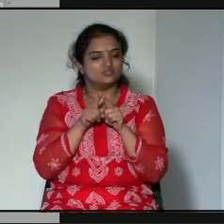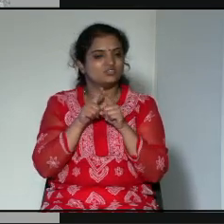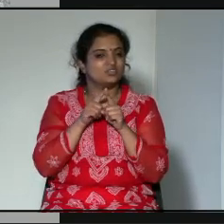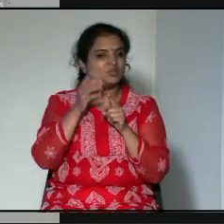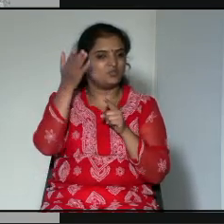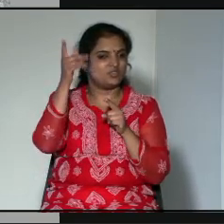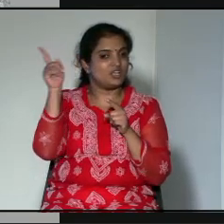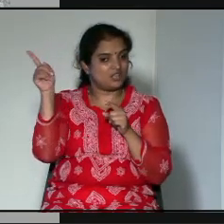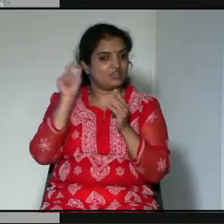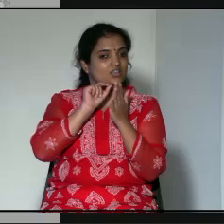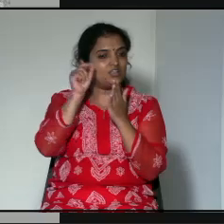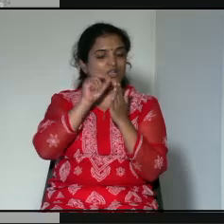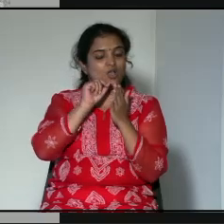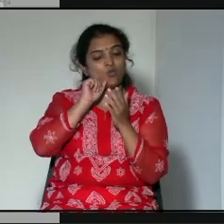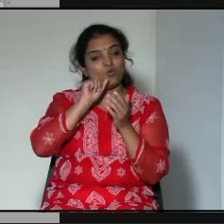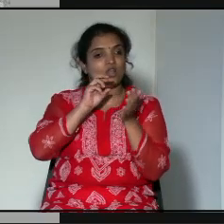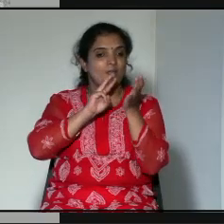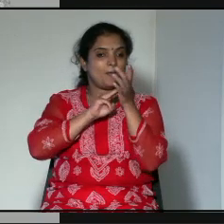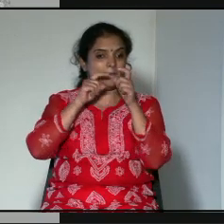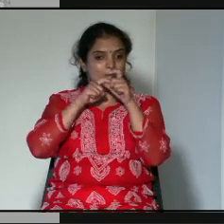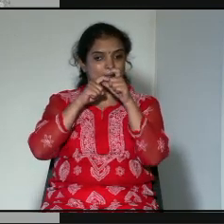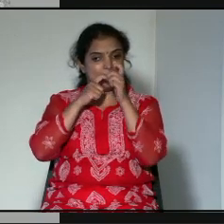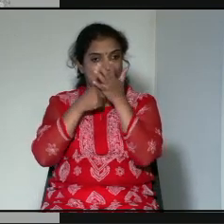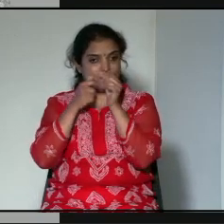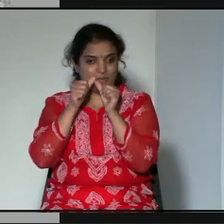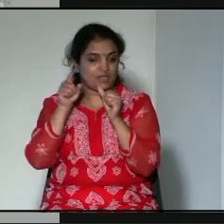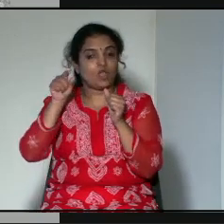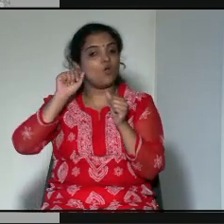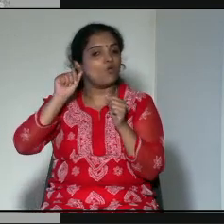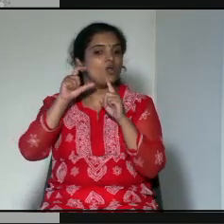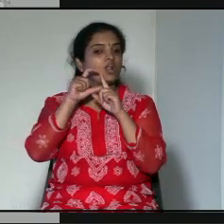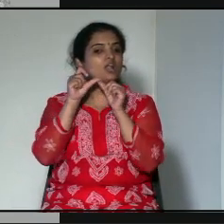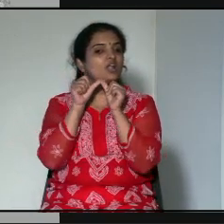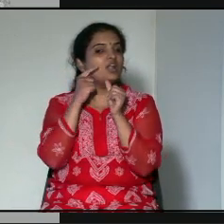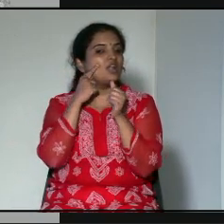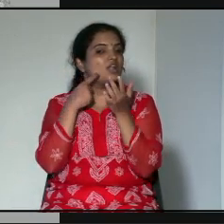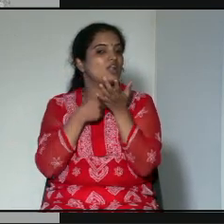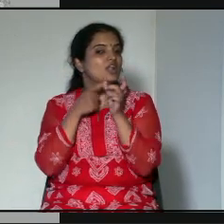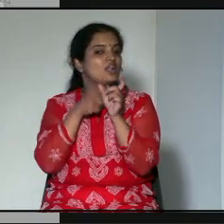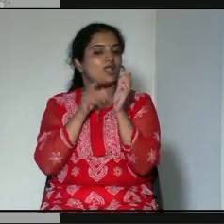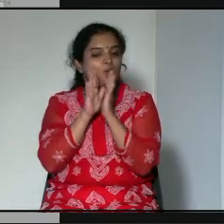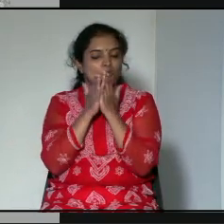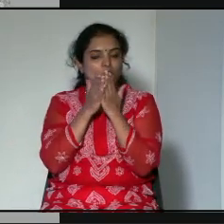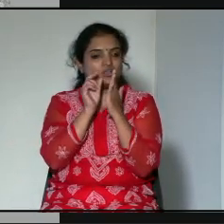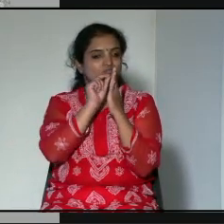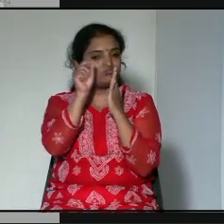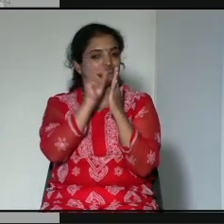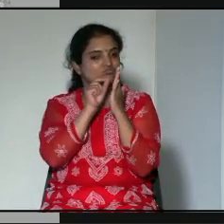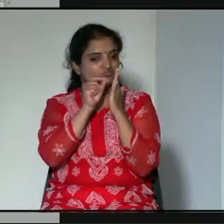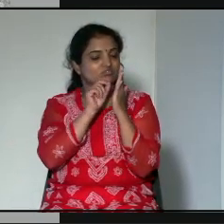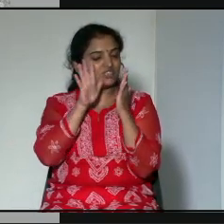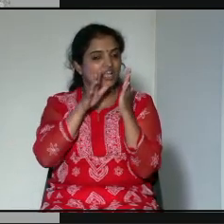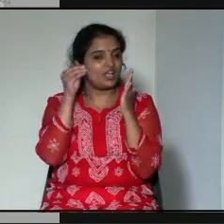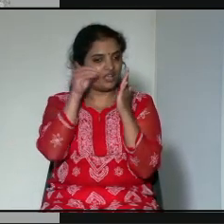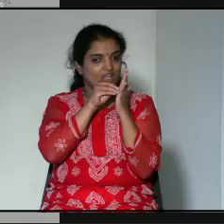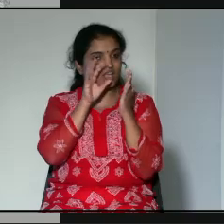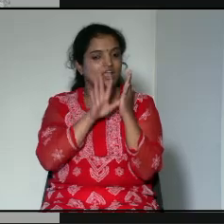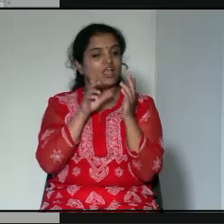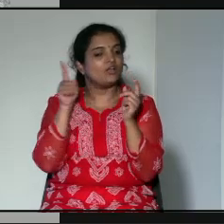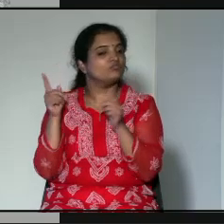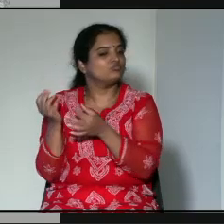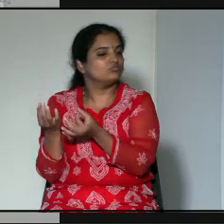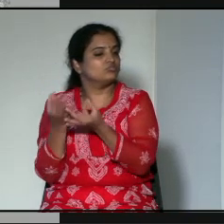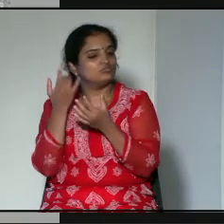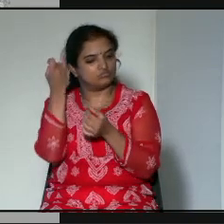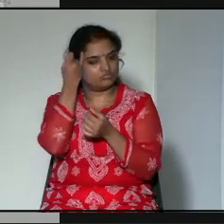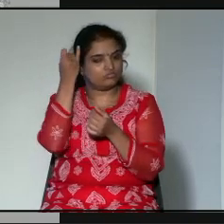diary notes, throwing her into fits of blame and anger, exposing the inbuilt tensions and the inevitable